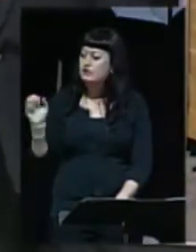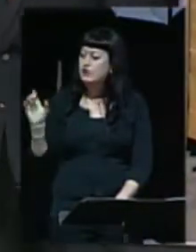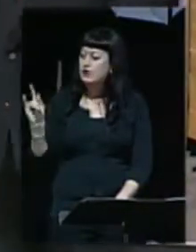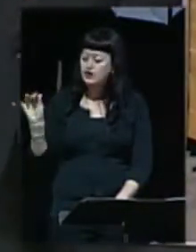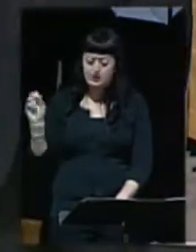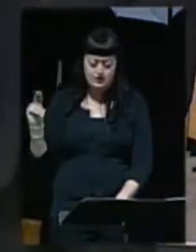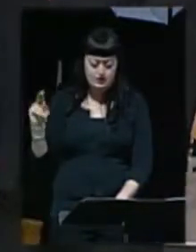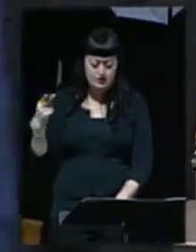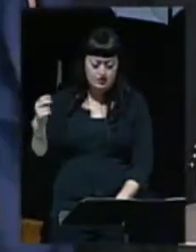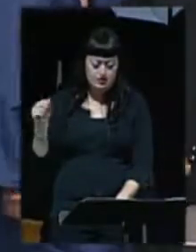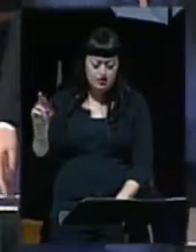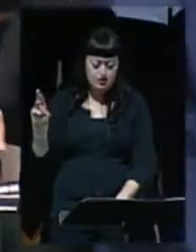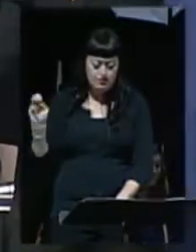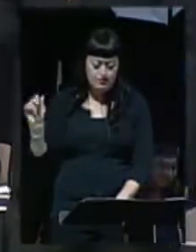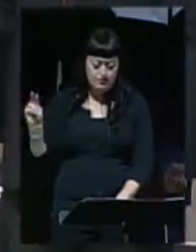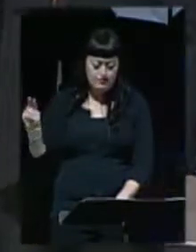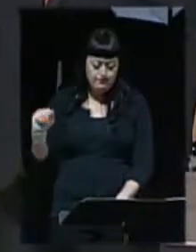Jacqueline Harmon.